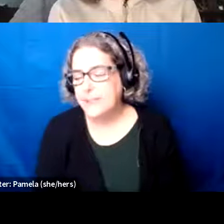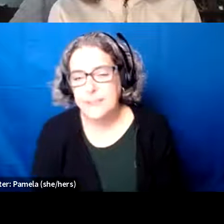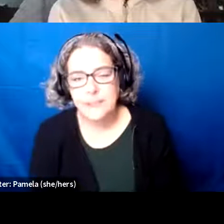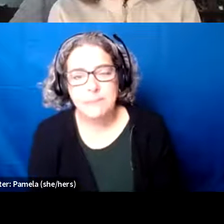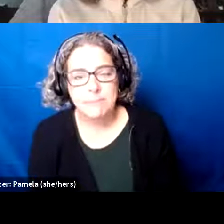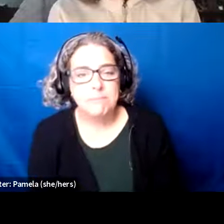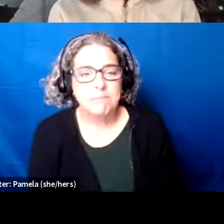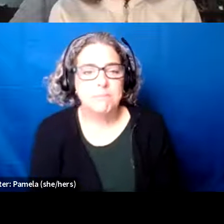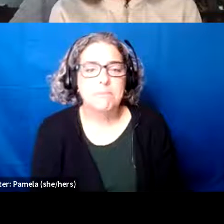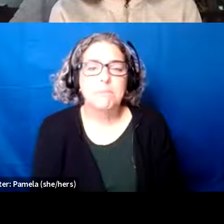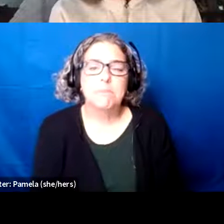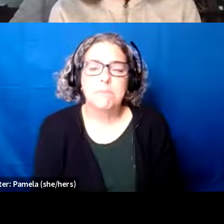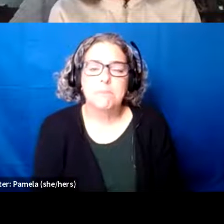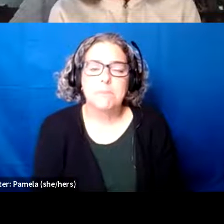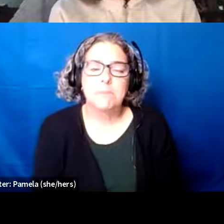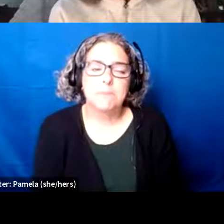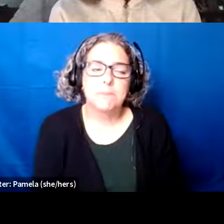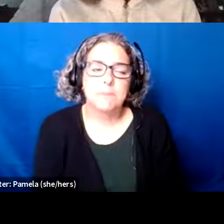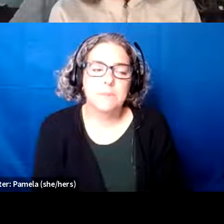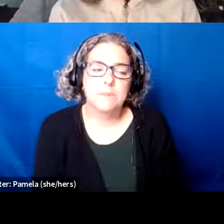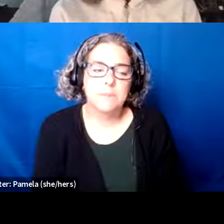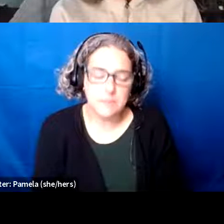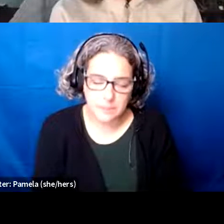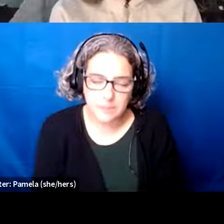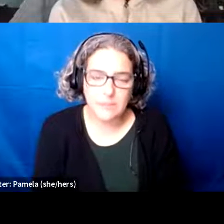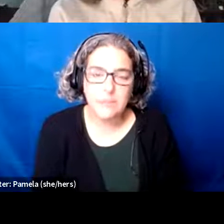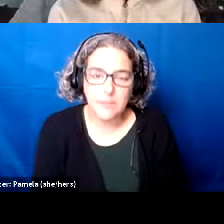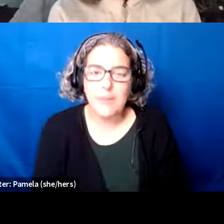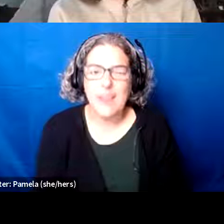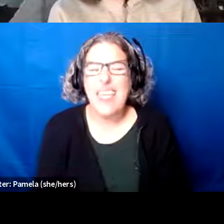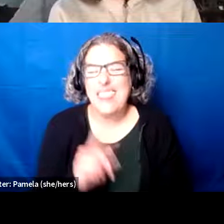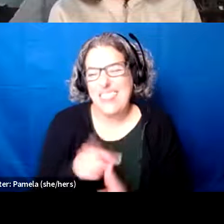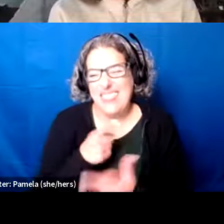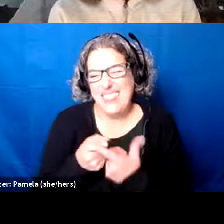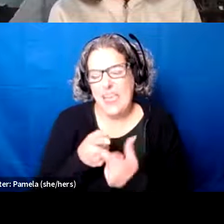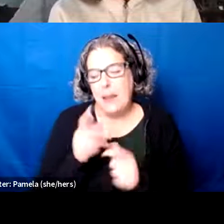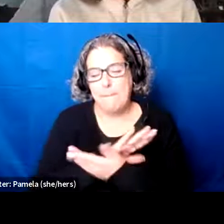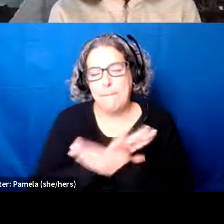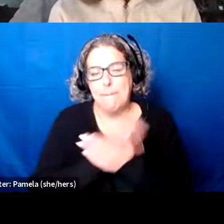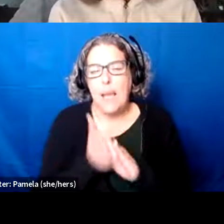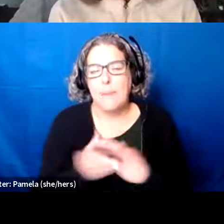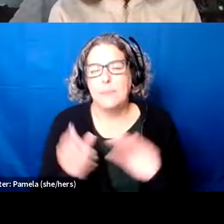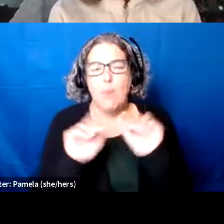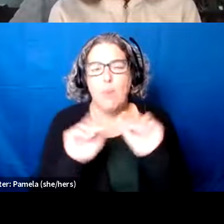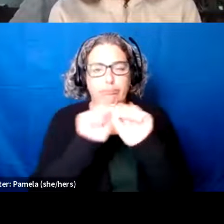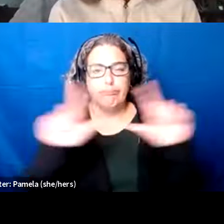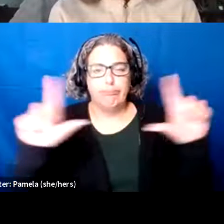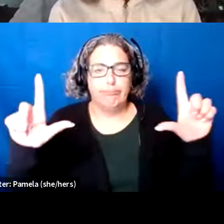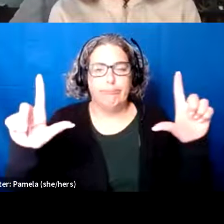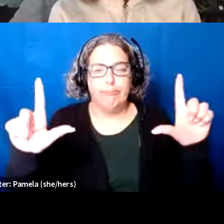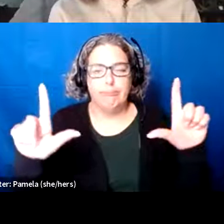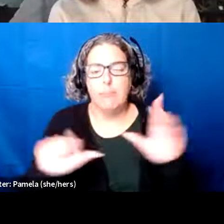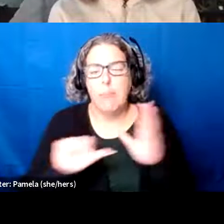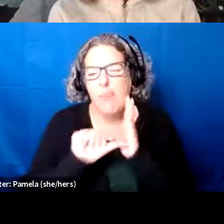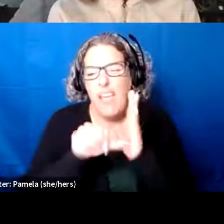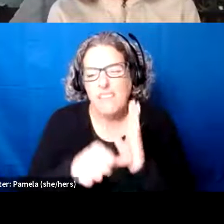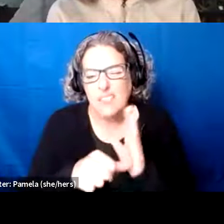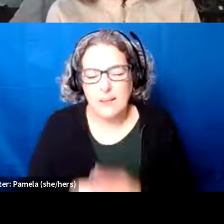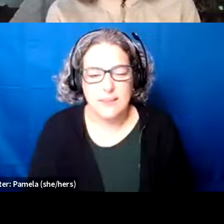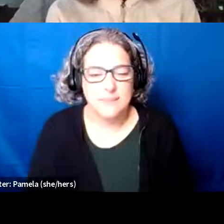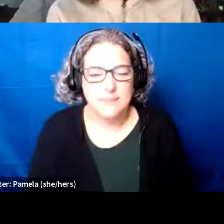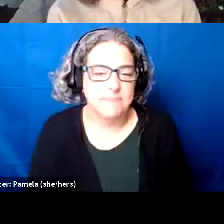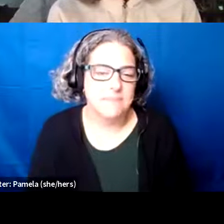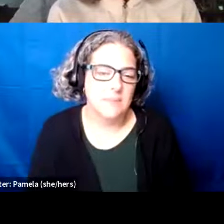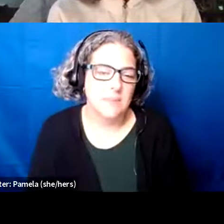personal screen so that they really stand out so you can see them.